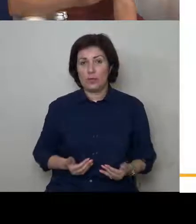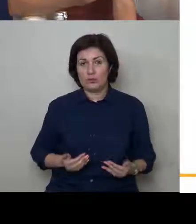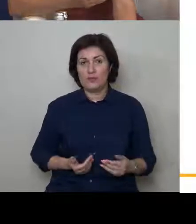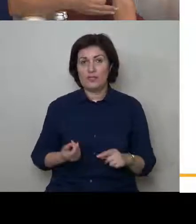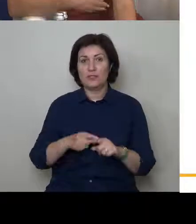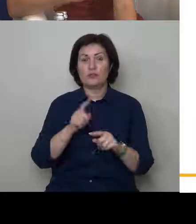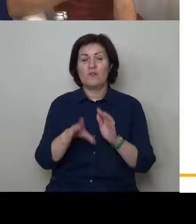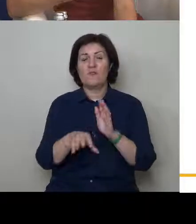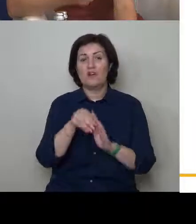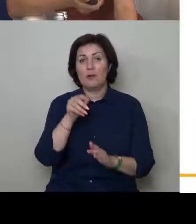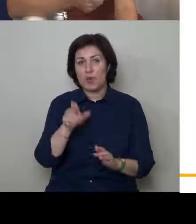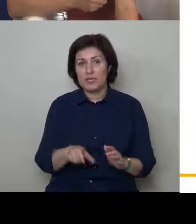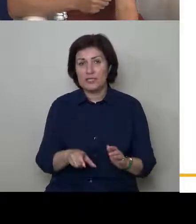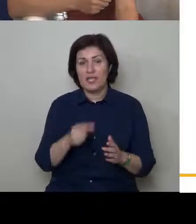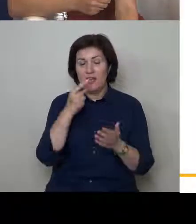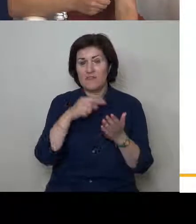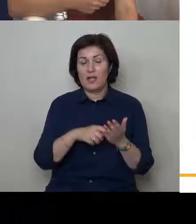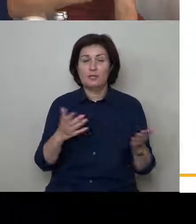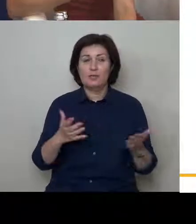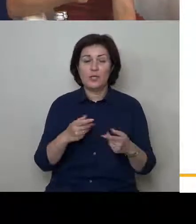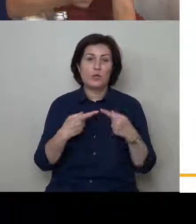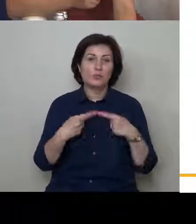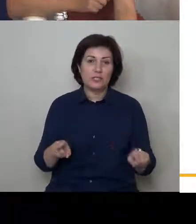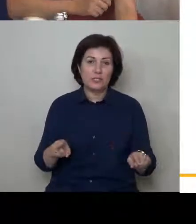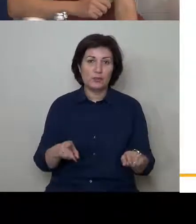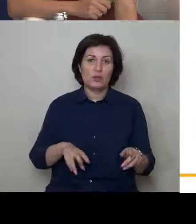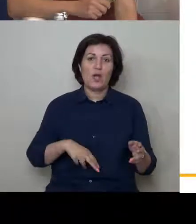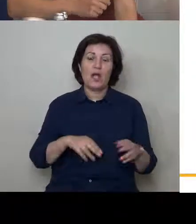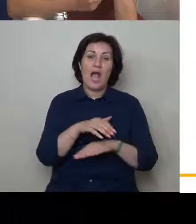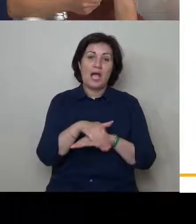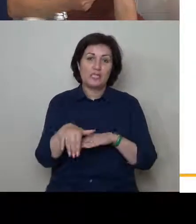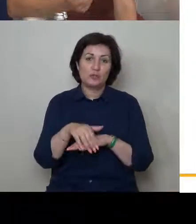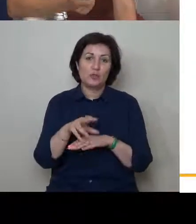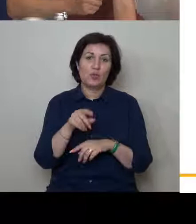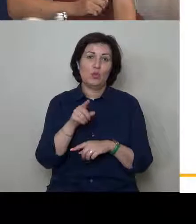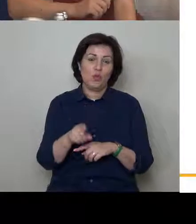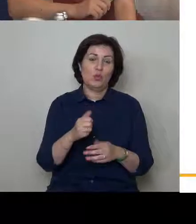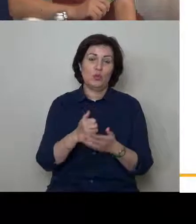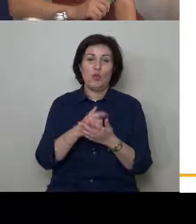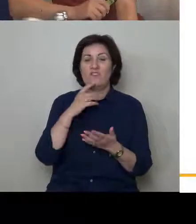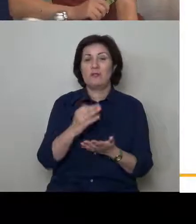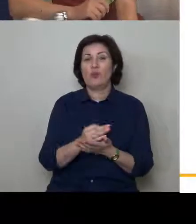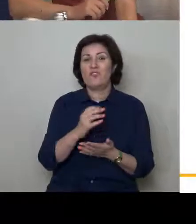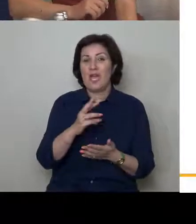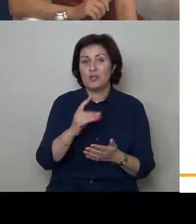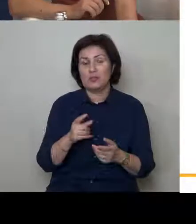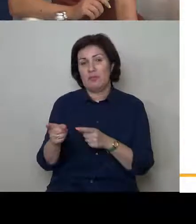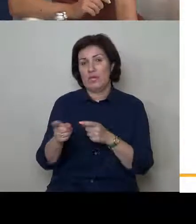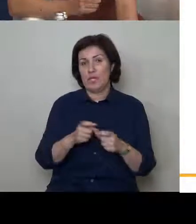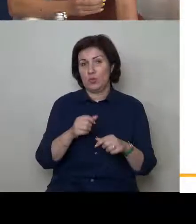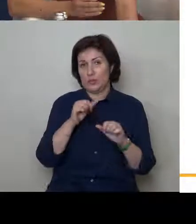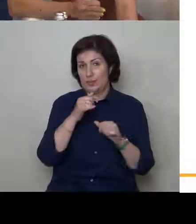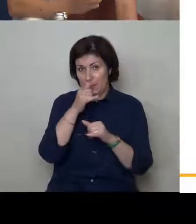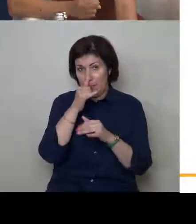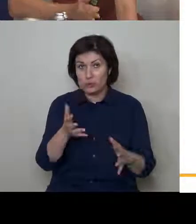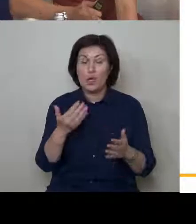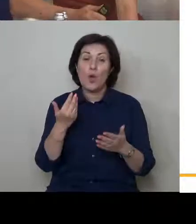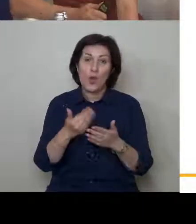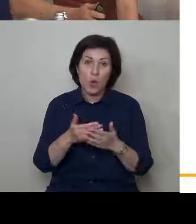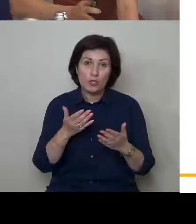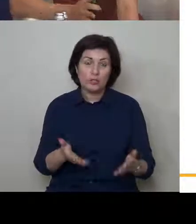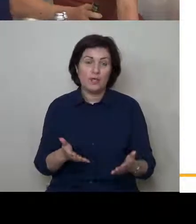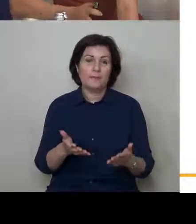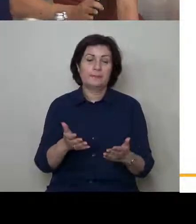indicate the real, the factual address of one's residence. And if a voter submits another address, then one